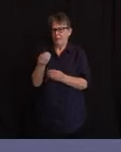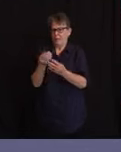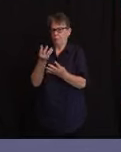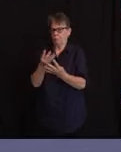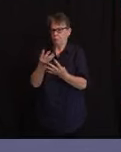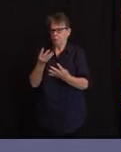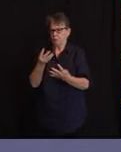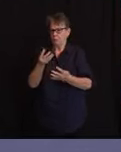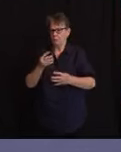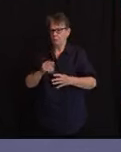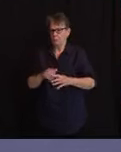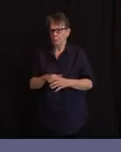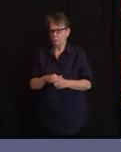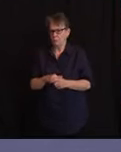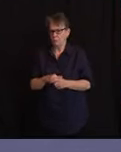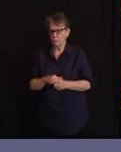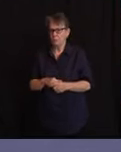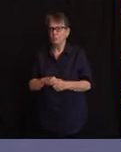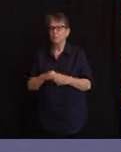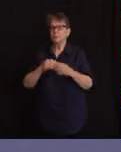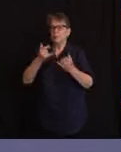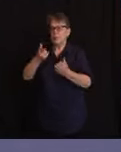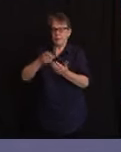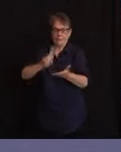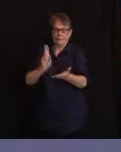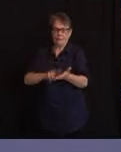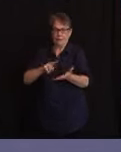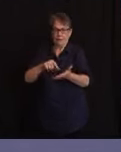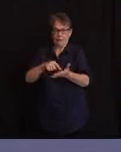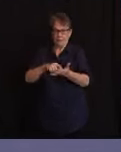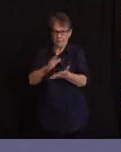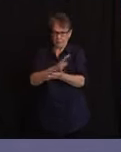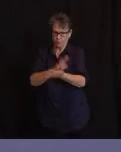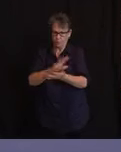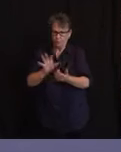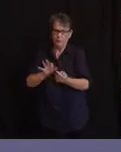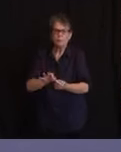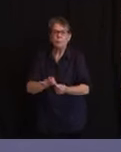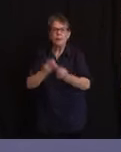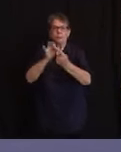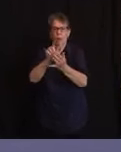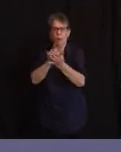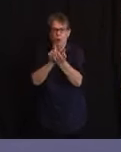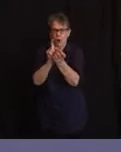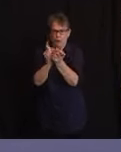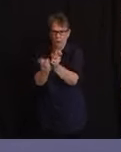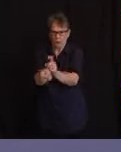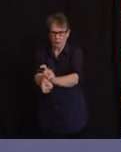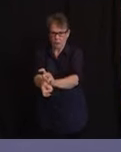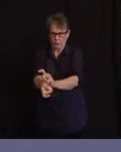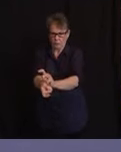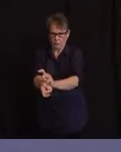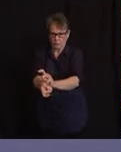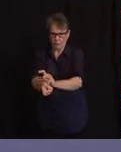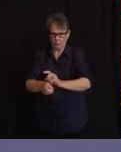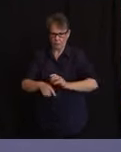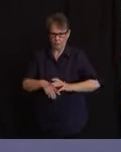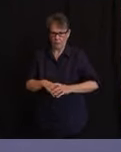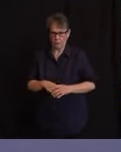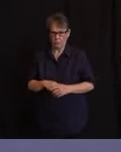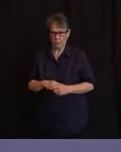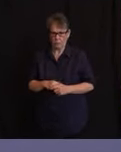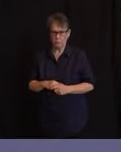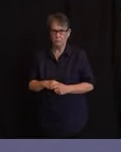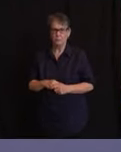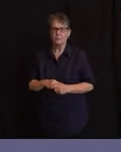laws. We have an all-female advisory board. There have